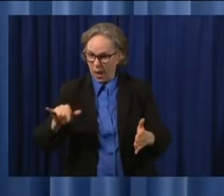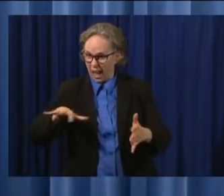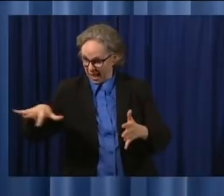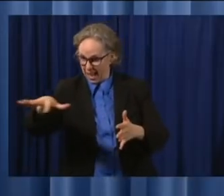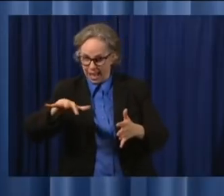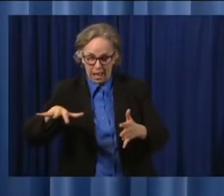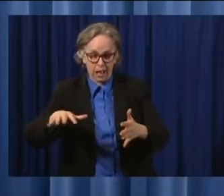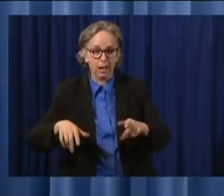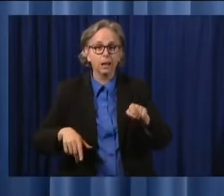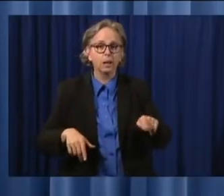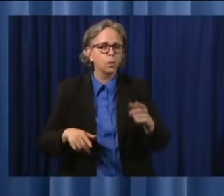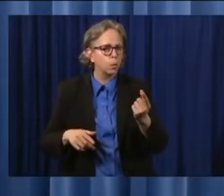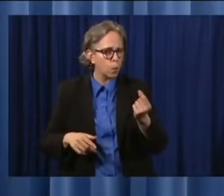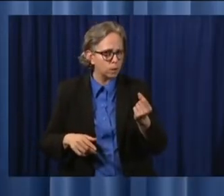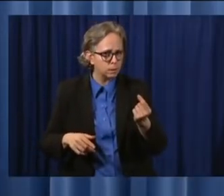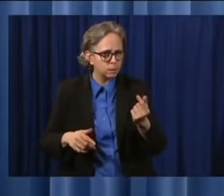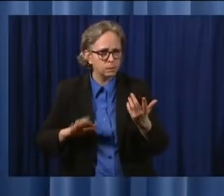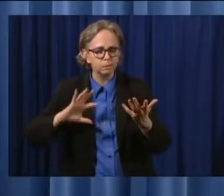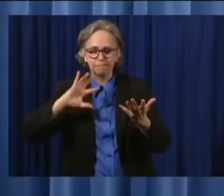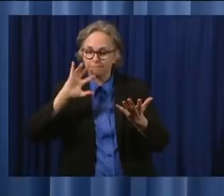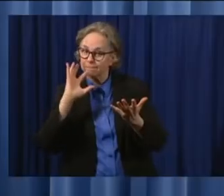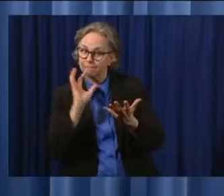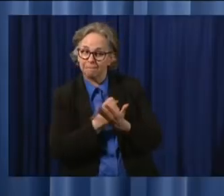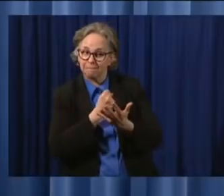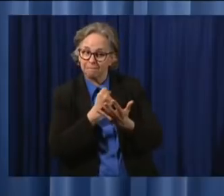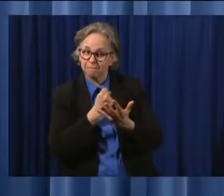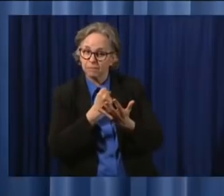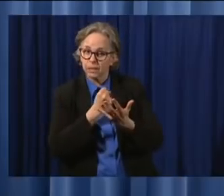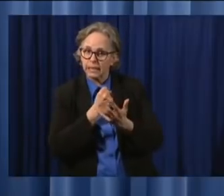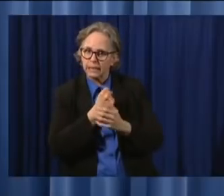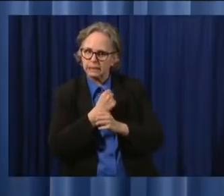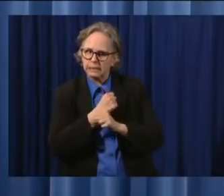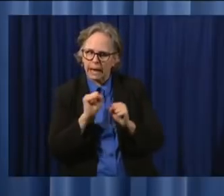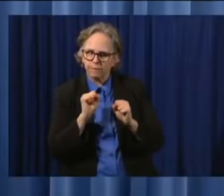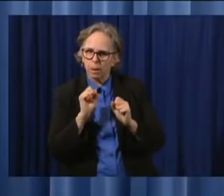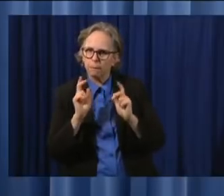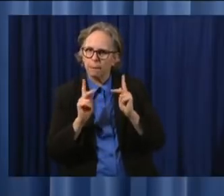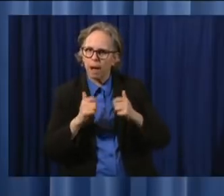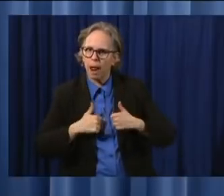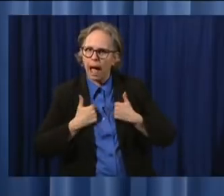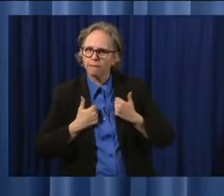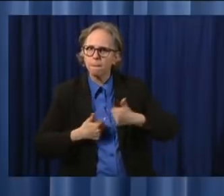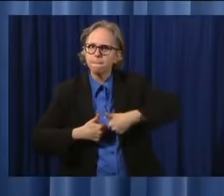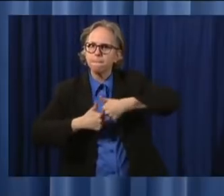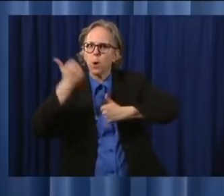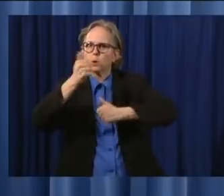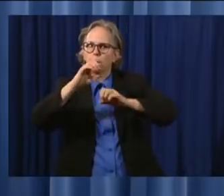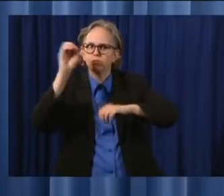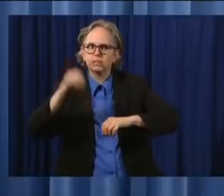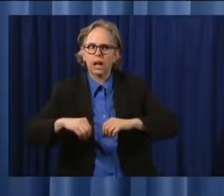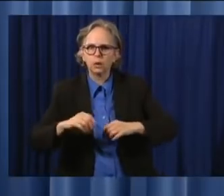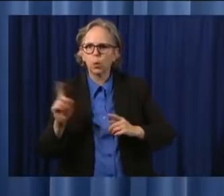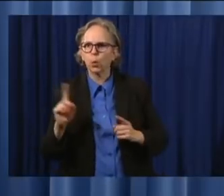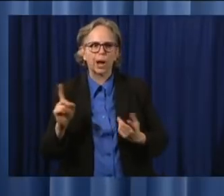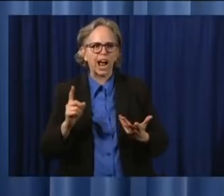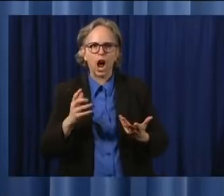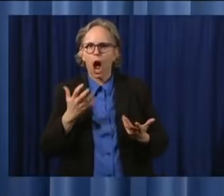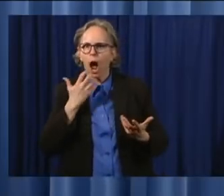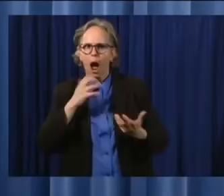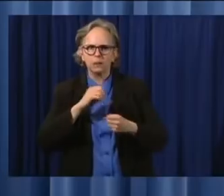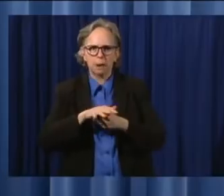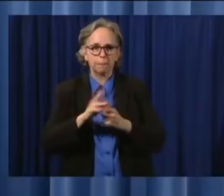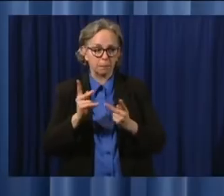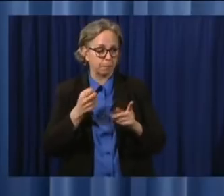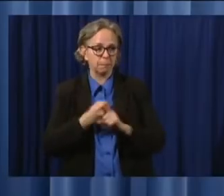to save the most lives, you clearly have to go and focus on where people are dying. And they're dying in our